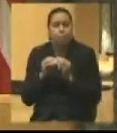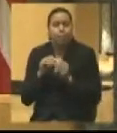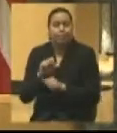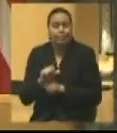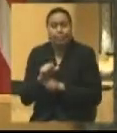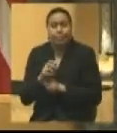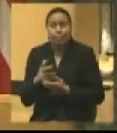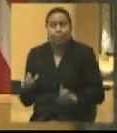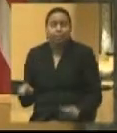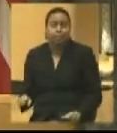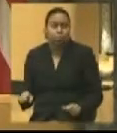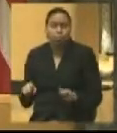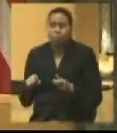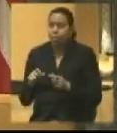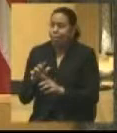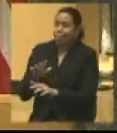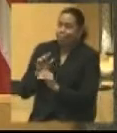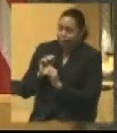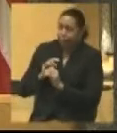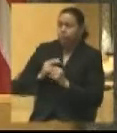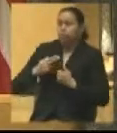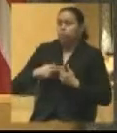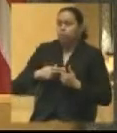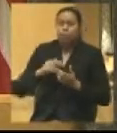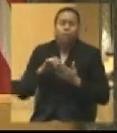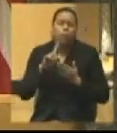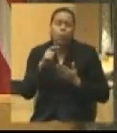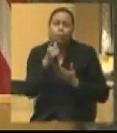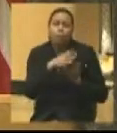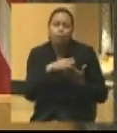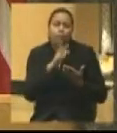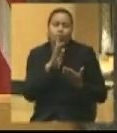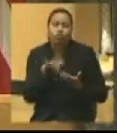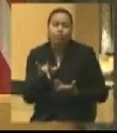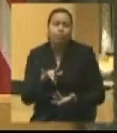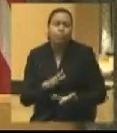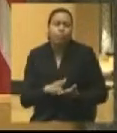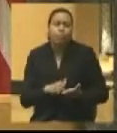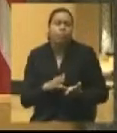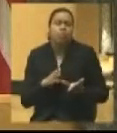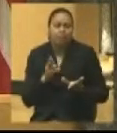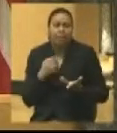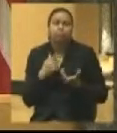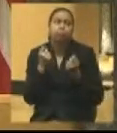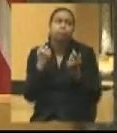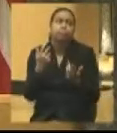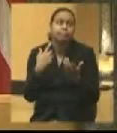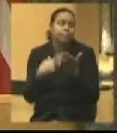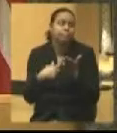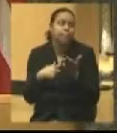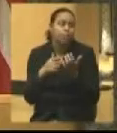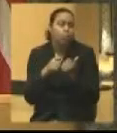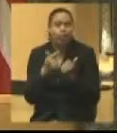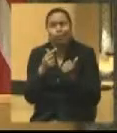as you can off their plantations? That's the only thing I can think of about travel. He has a lot of conversations with Greeley. He